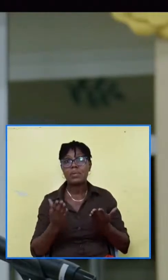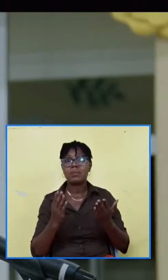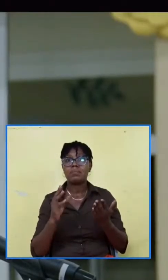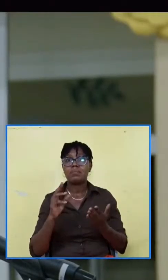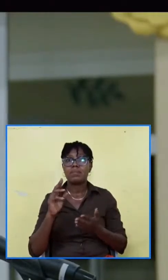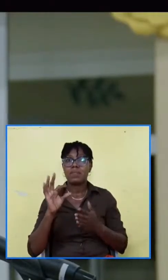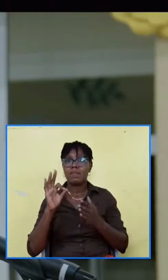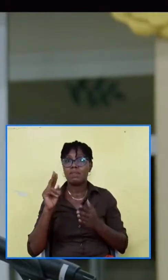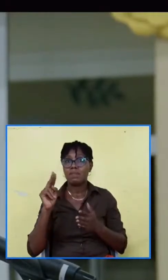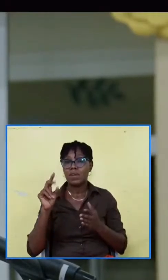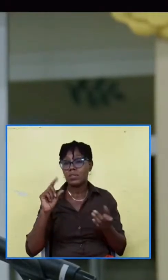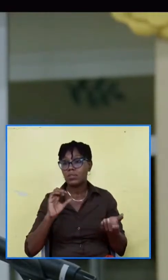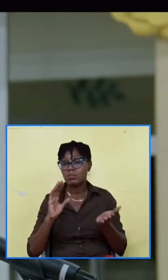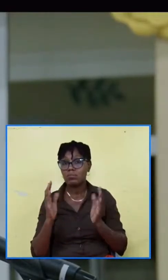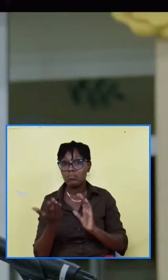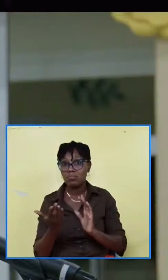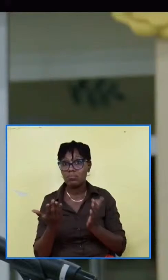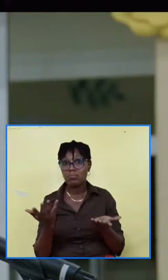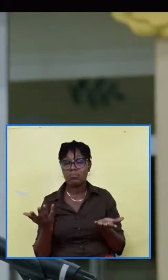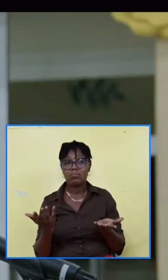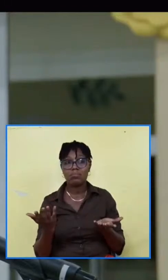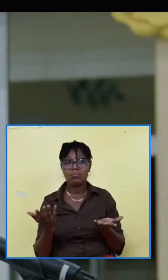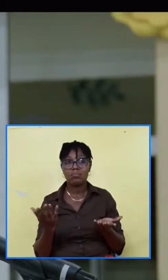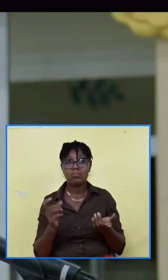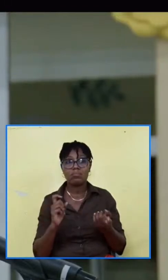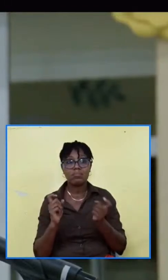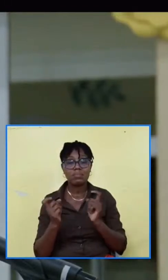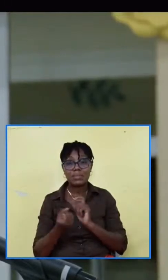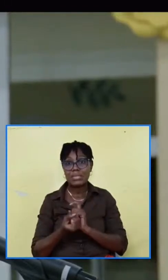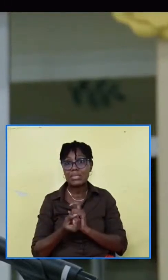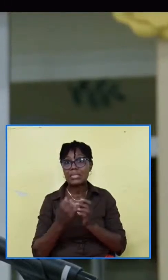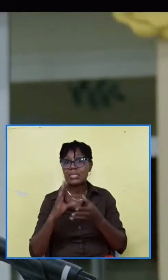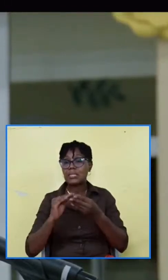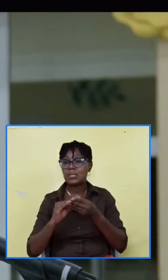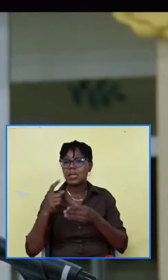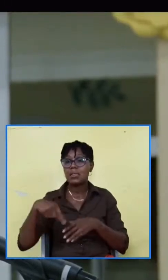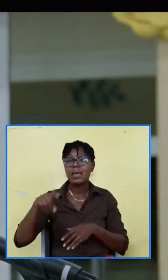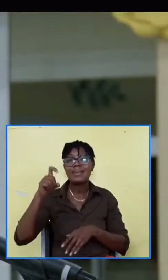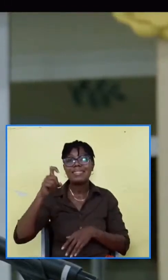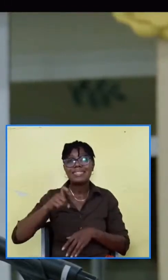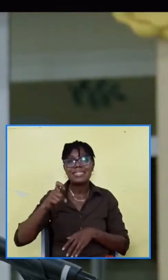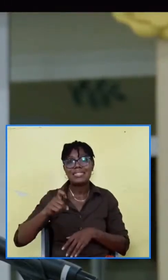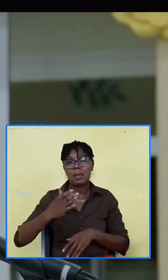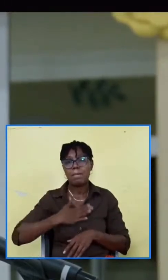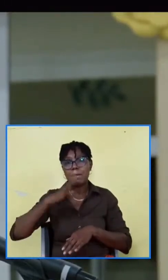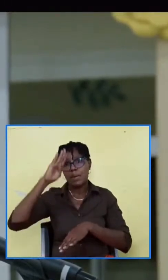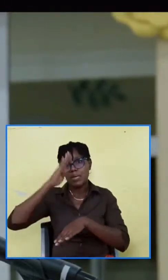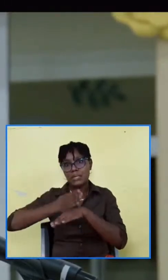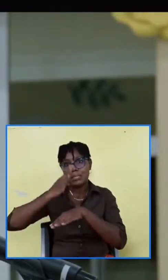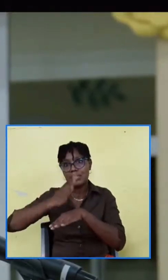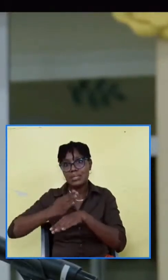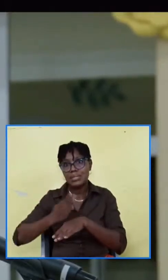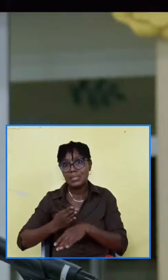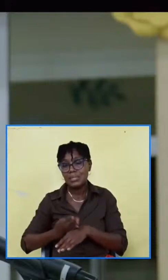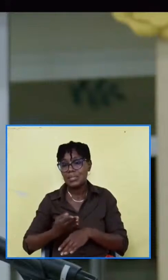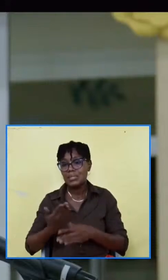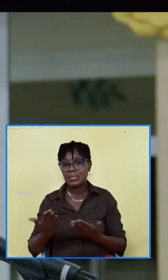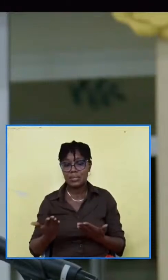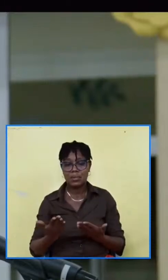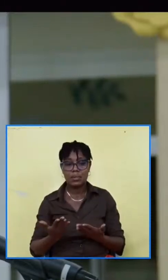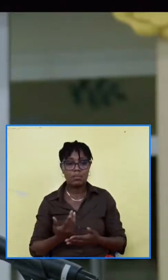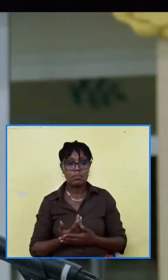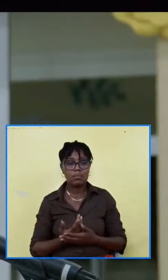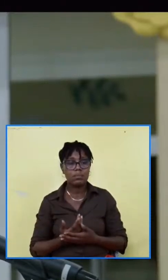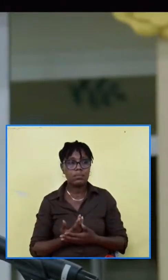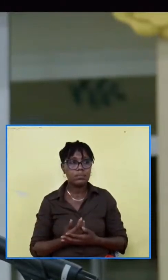So maybe add a rule to say non-con pension are really for those ones who really need it, if that makes sense, so that we're not spending money on people who are kind of don't need